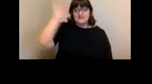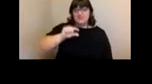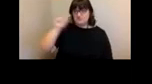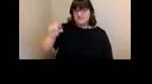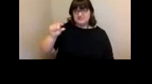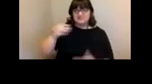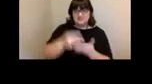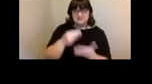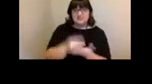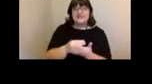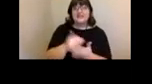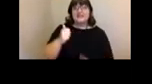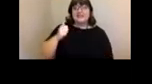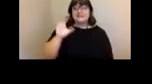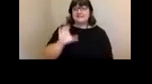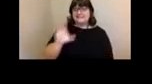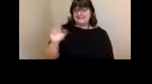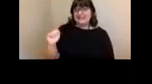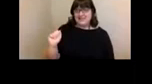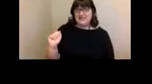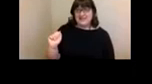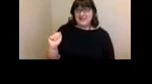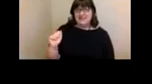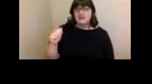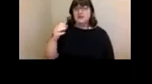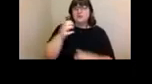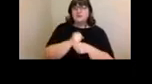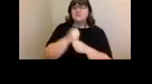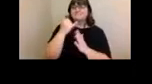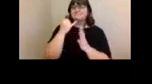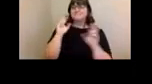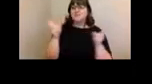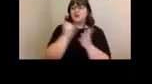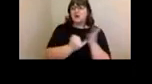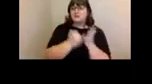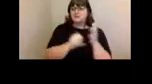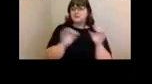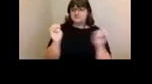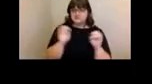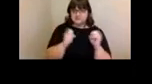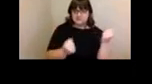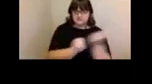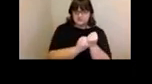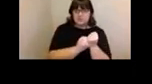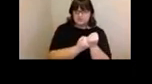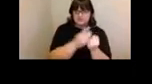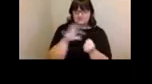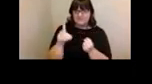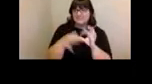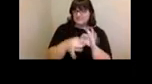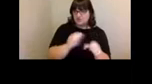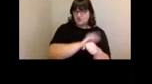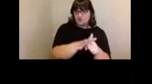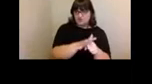for the Arts. We received Arts Emergency Support Fund. So this is COVID related for $16,300, which